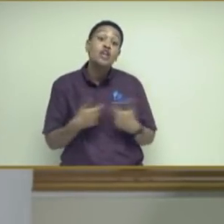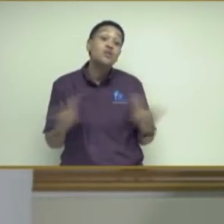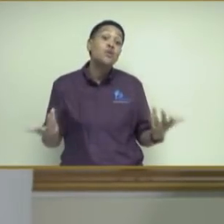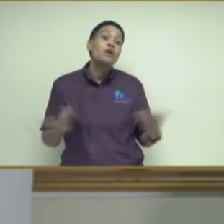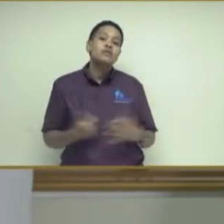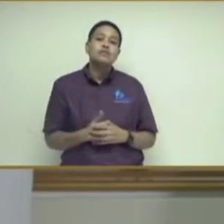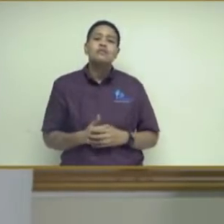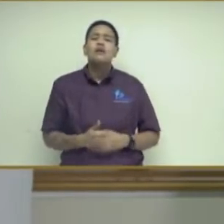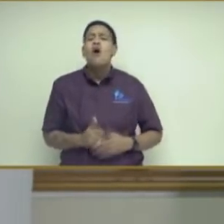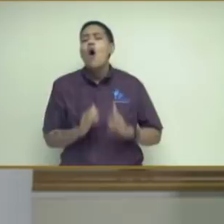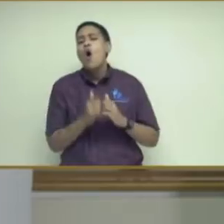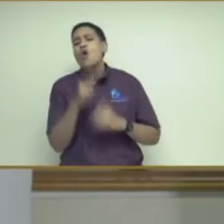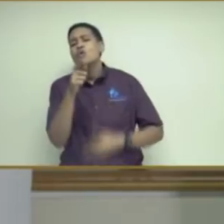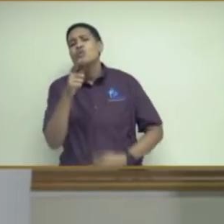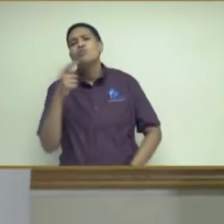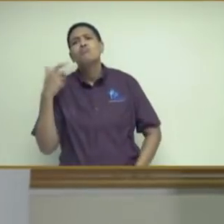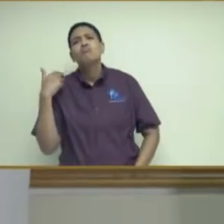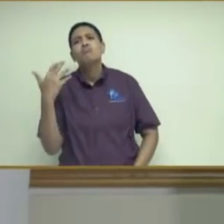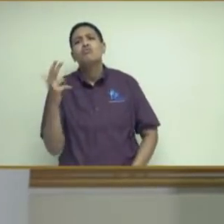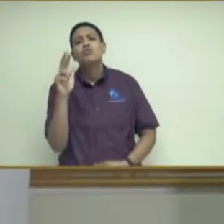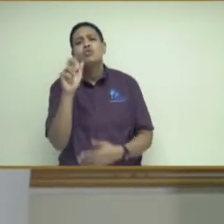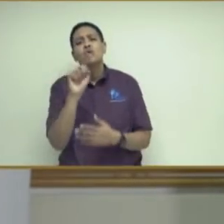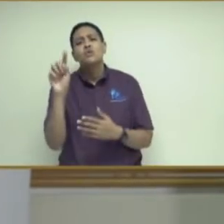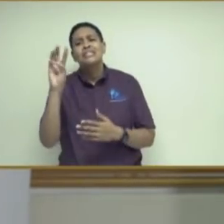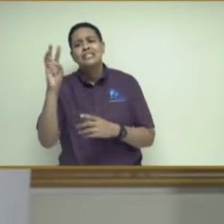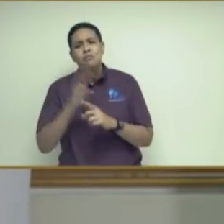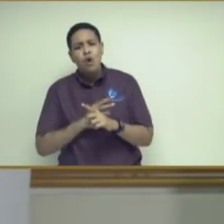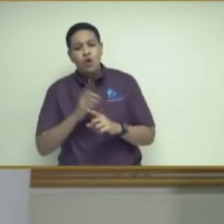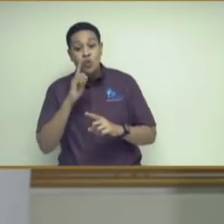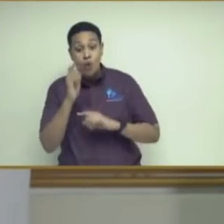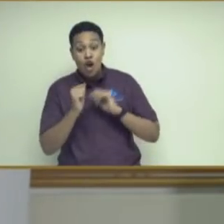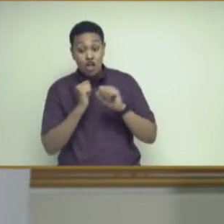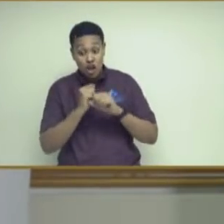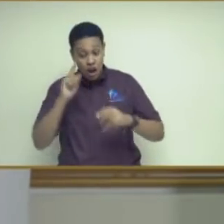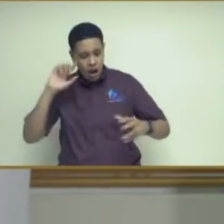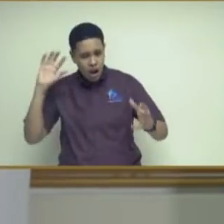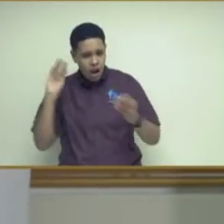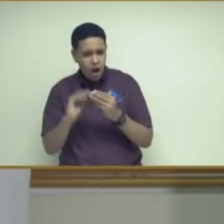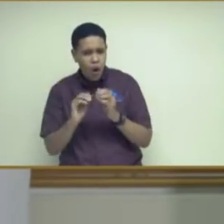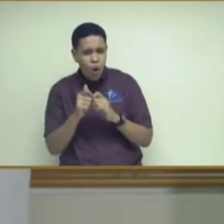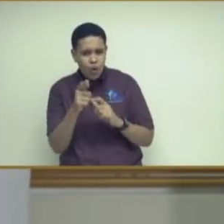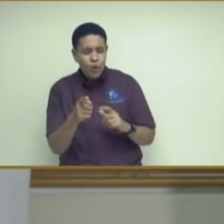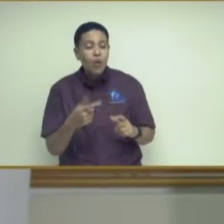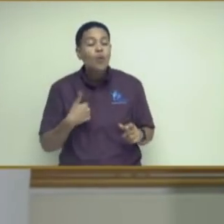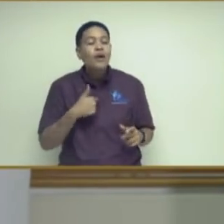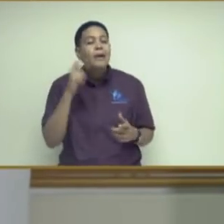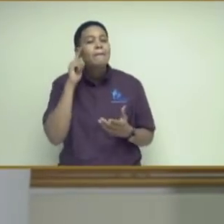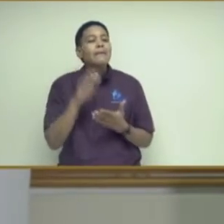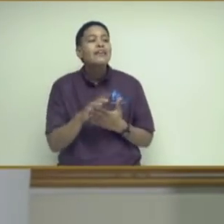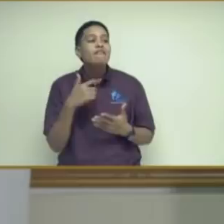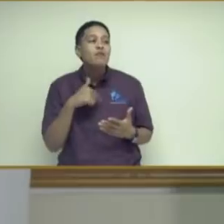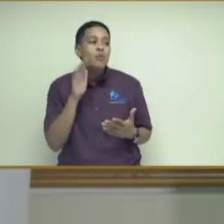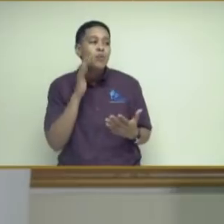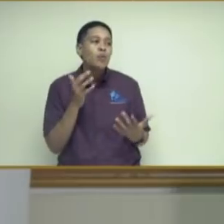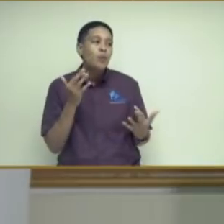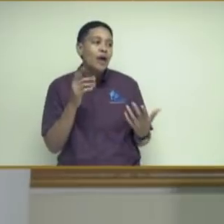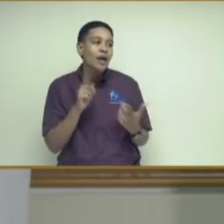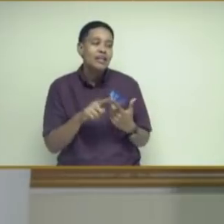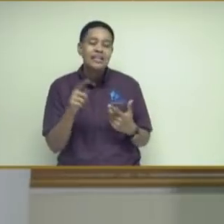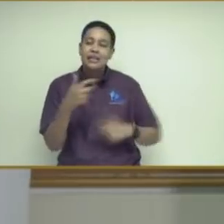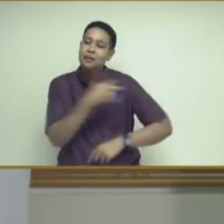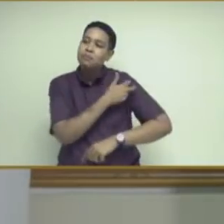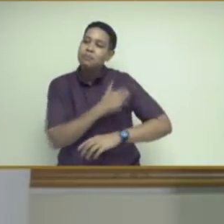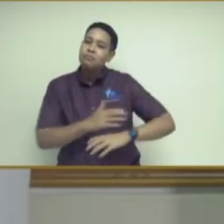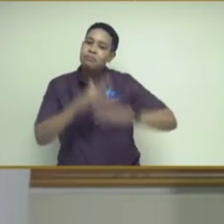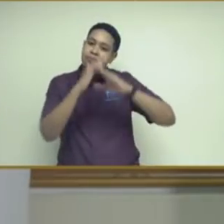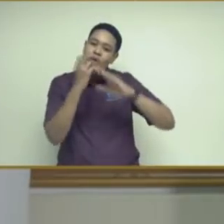is, how do you, over the next 3 to 6 months to a year, because we believe, we're going to wait until we get a vaccine